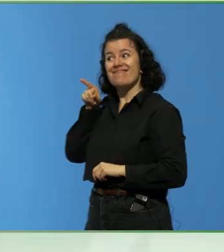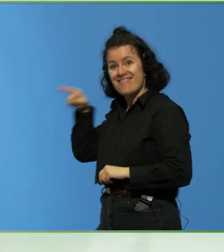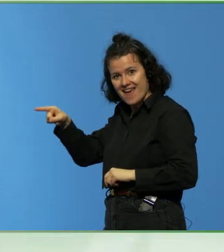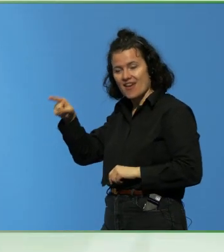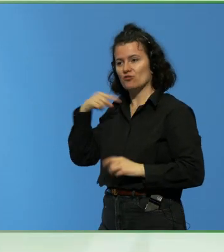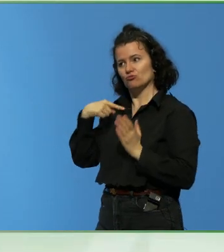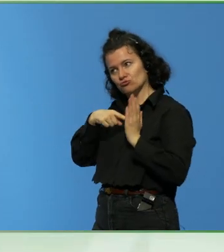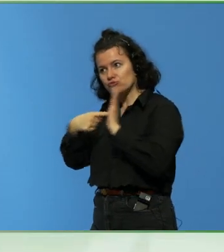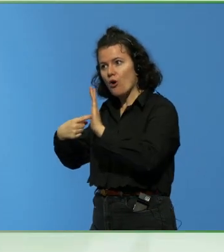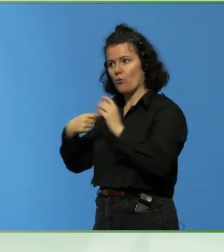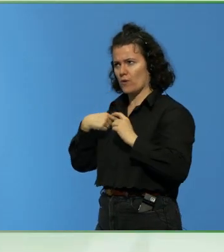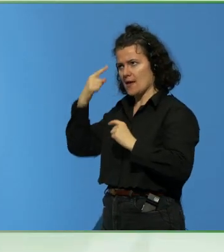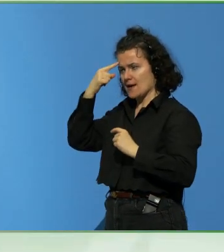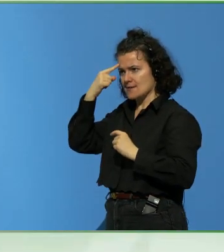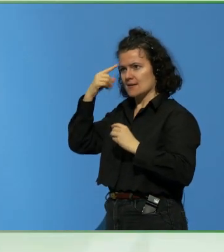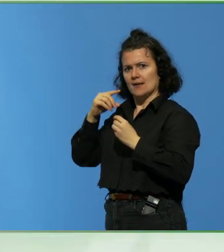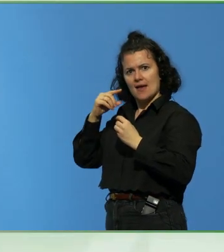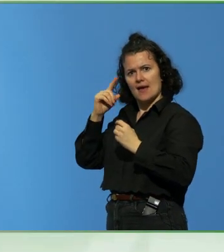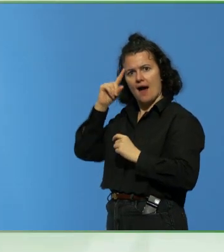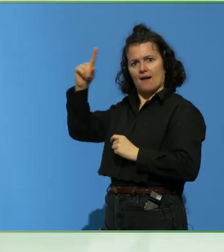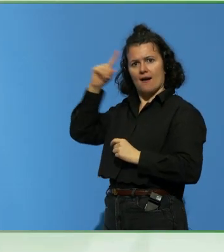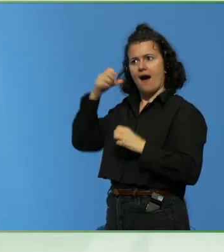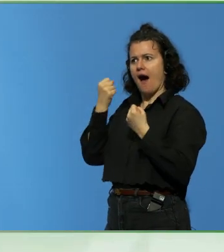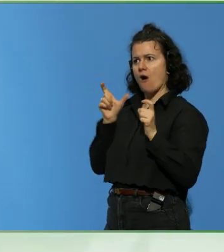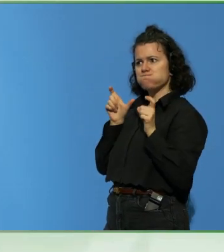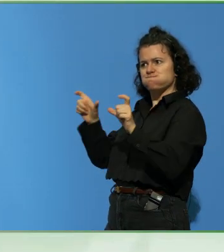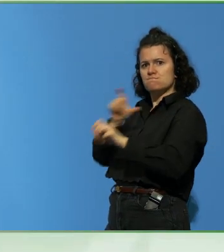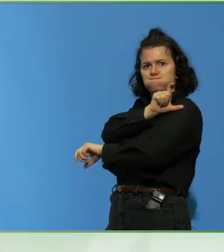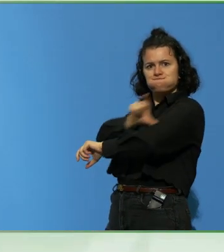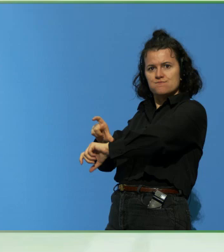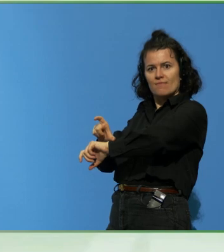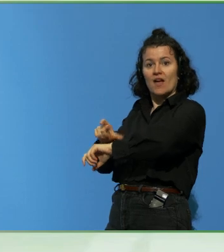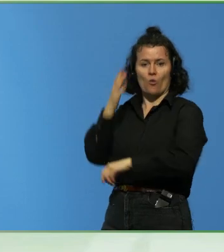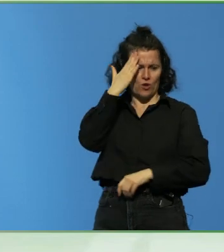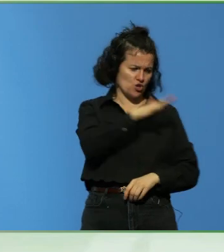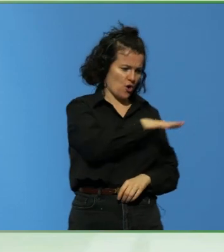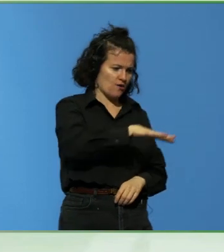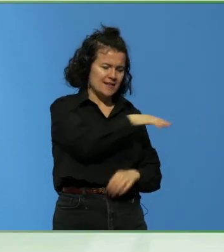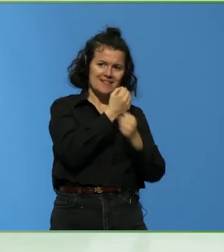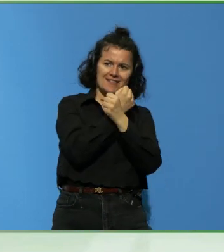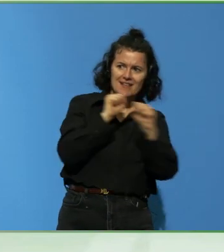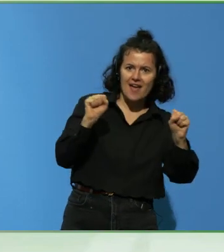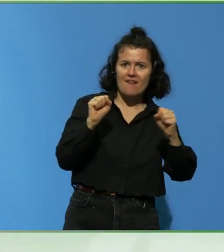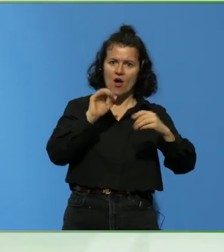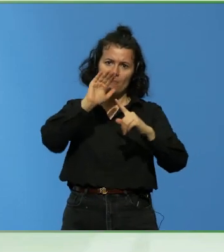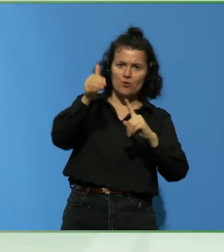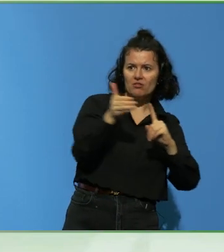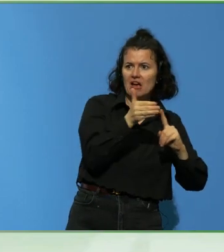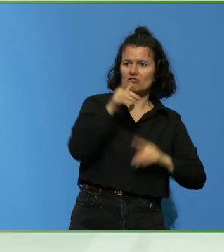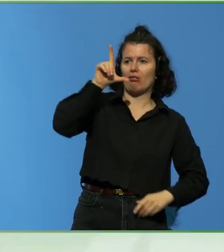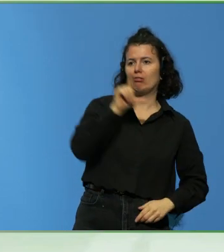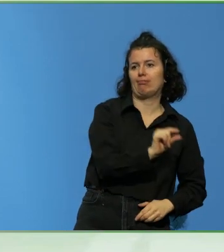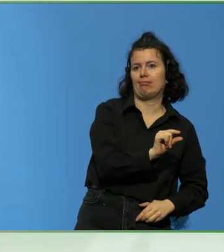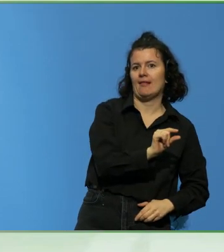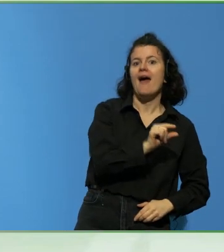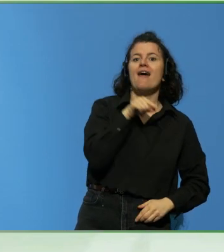especially where health, safety, and protection are at most risk. And excitedly, we are featuring Zero Project Awardees